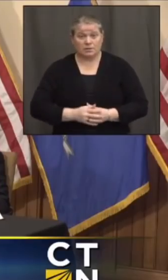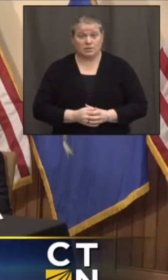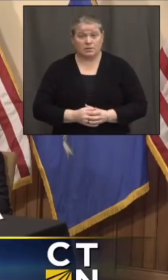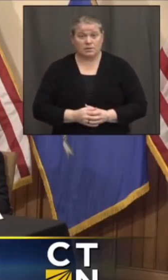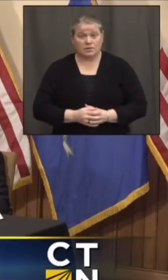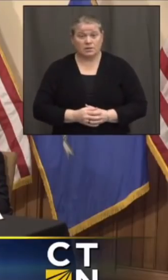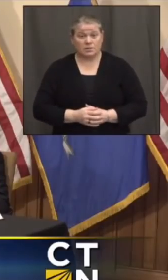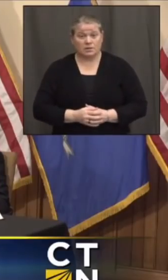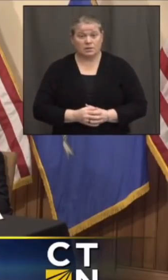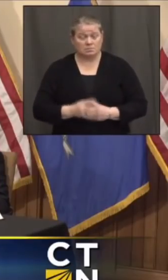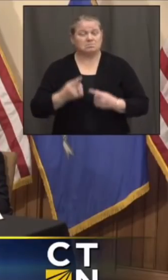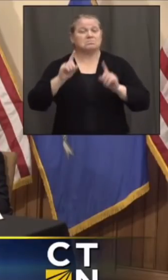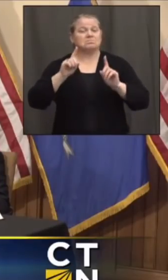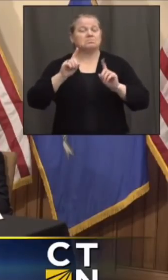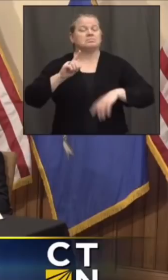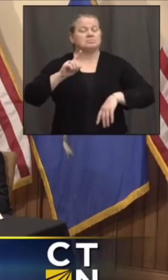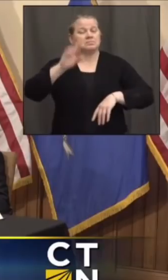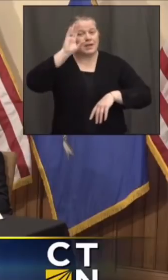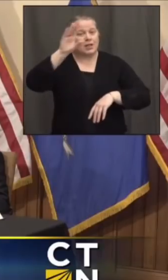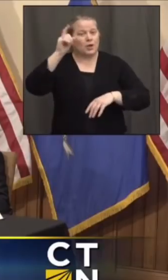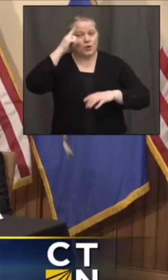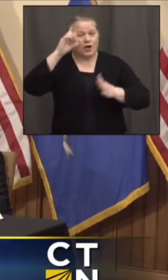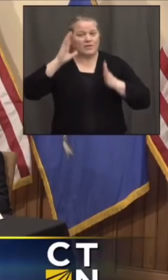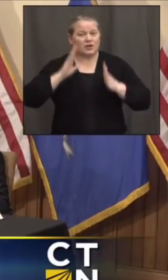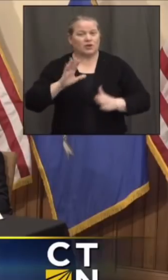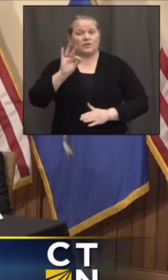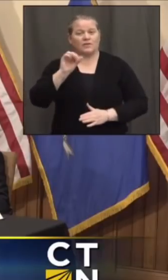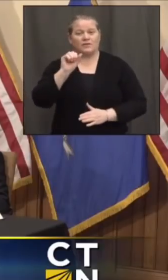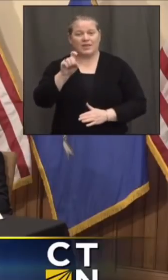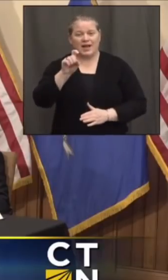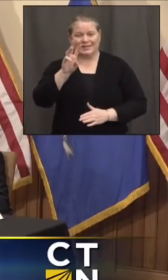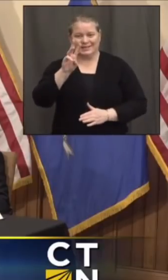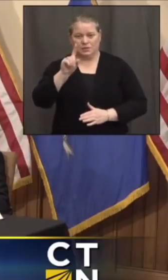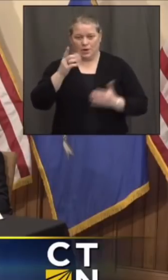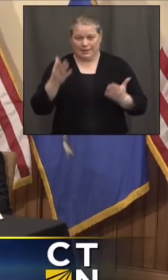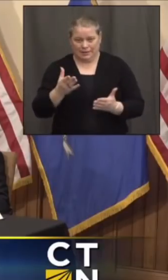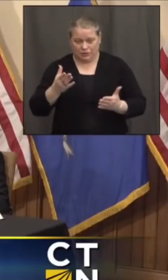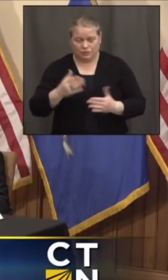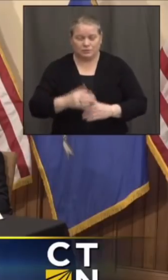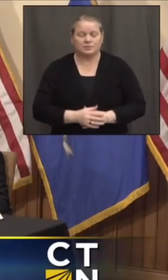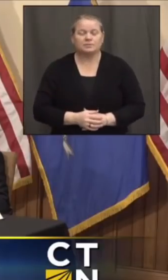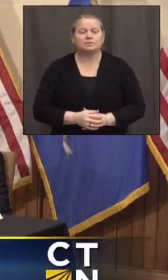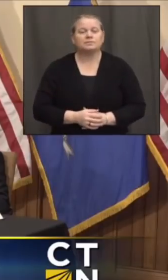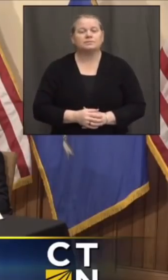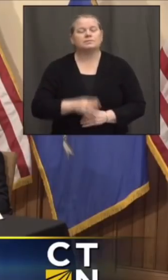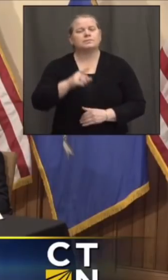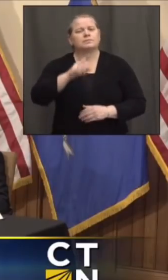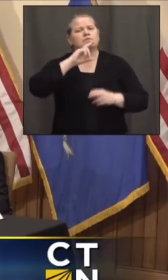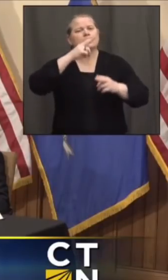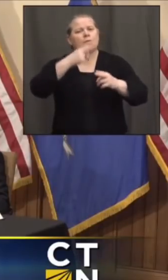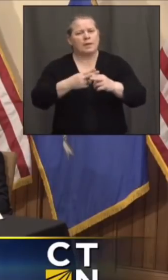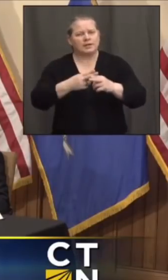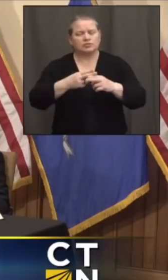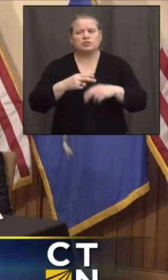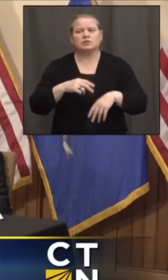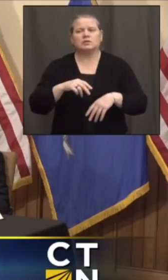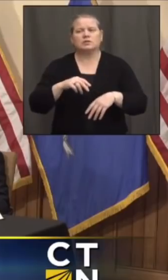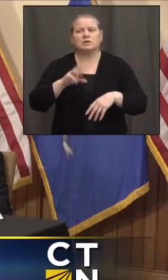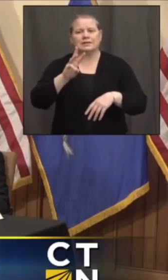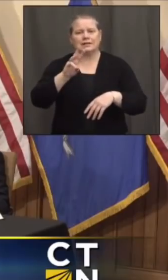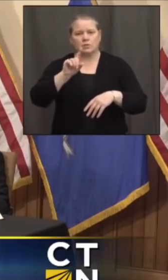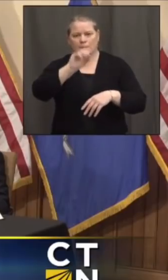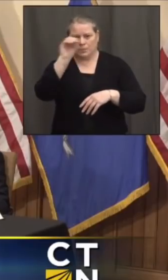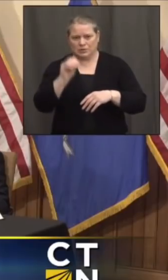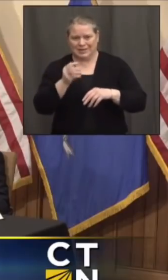Hi, Governor. Zania Maldonado, Fox 61. You mentioned the 16% increase in first doses next week. A